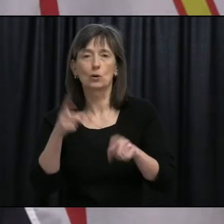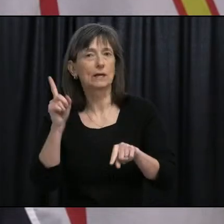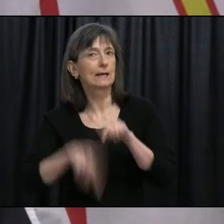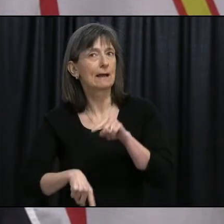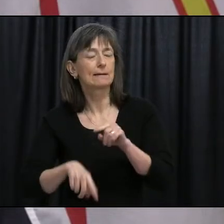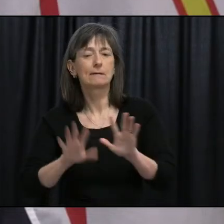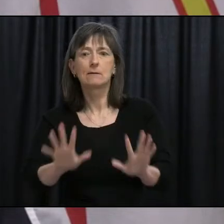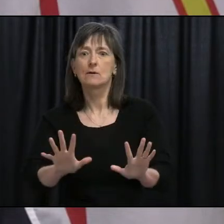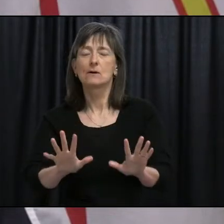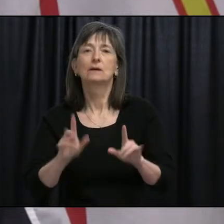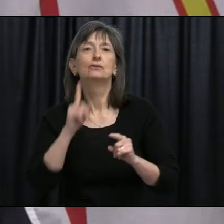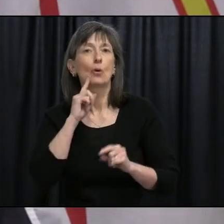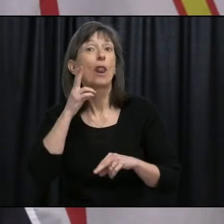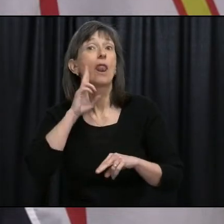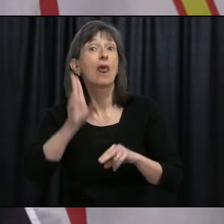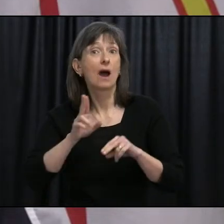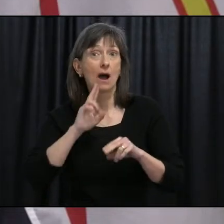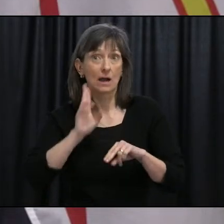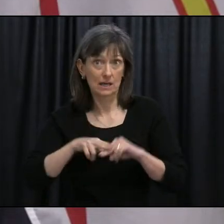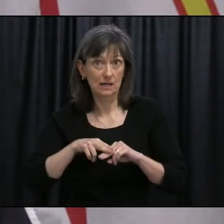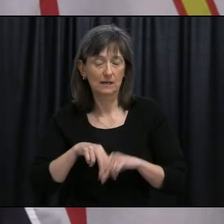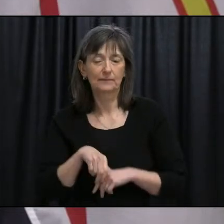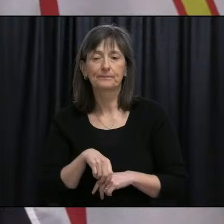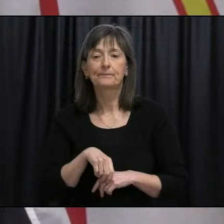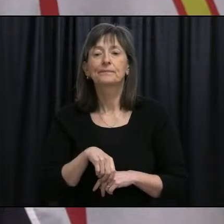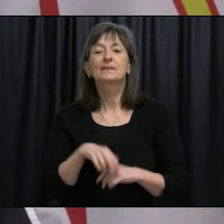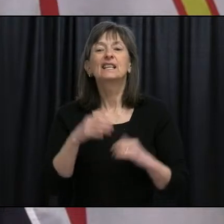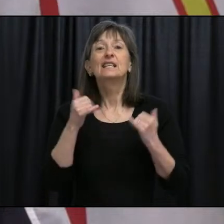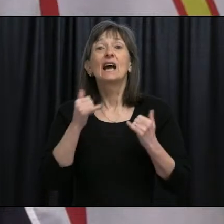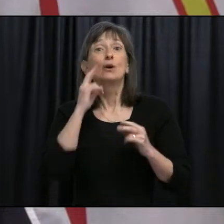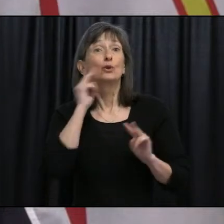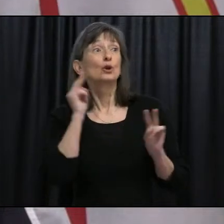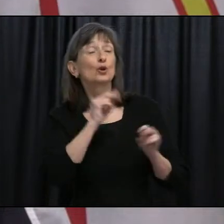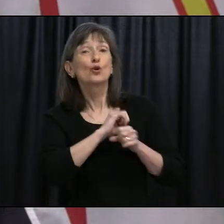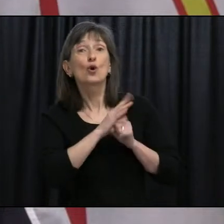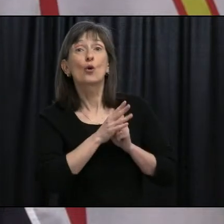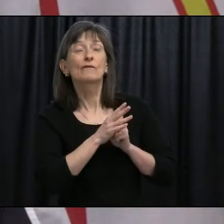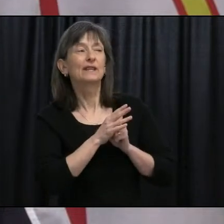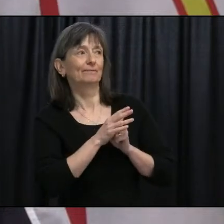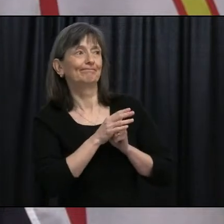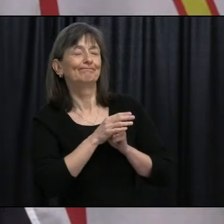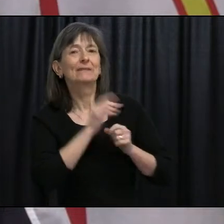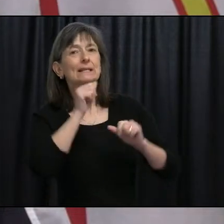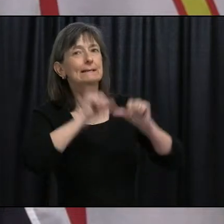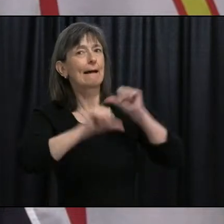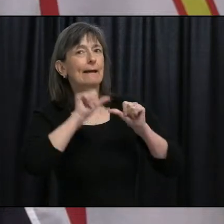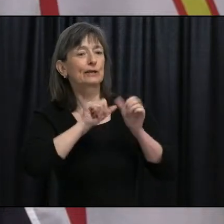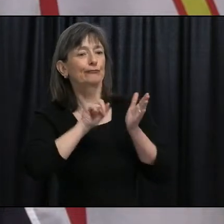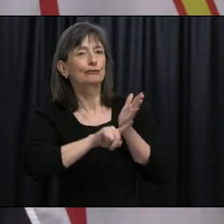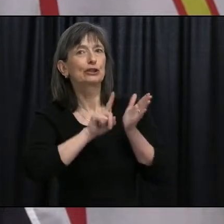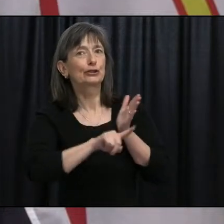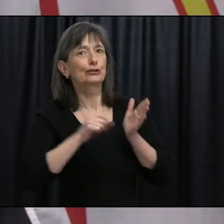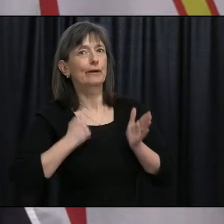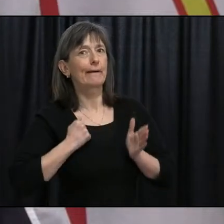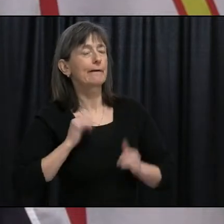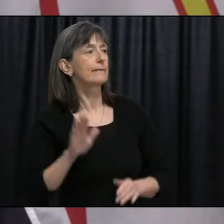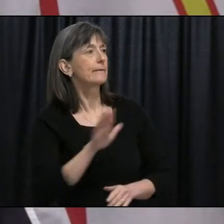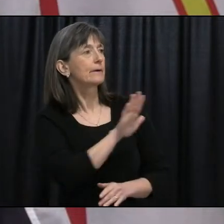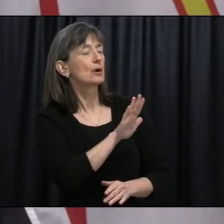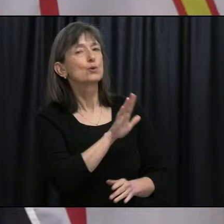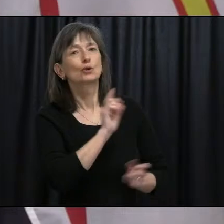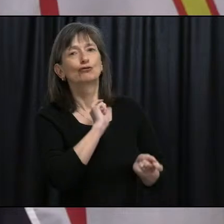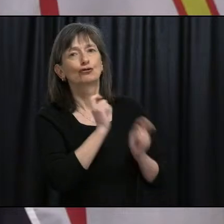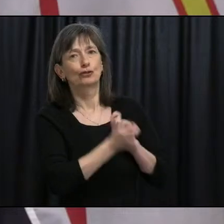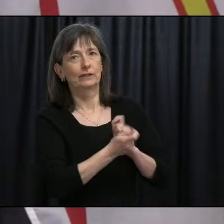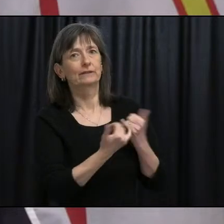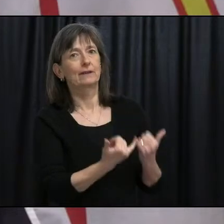strain of COVID and changing the epidemiology across the country. And this does increase our level of risk. If things continue this